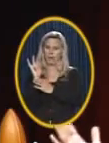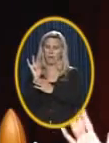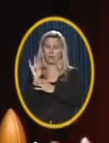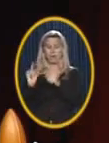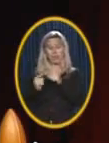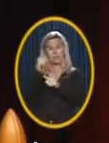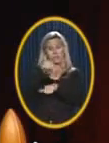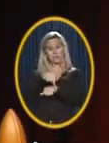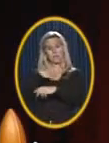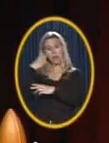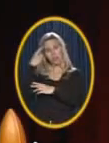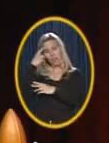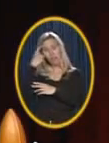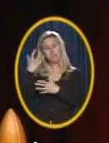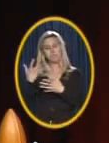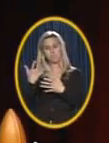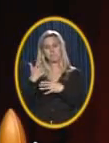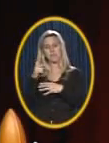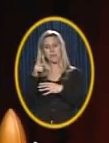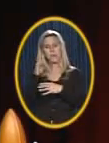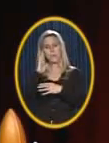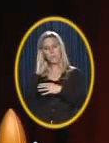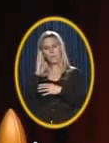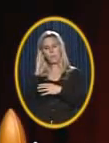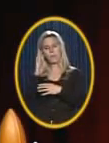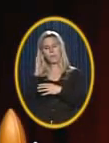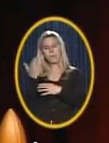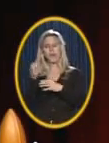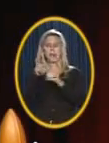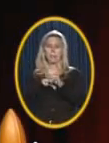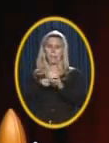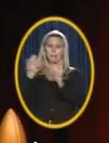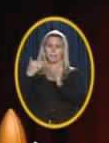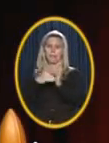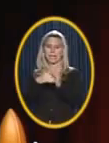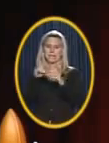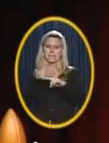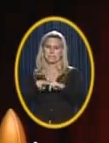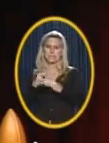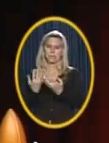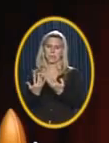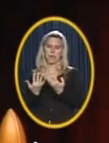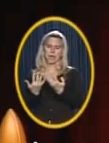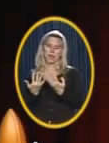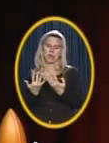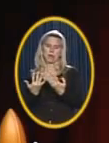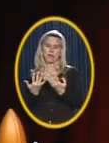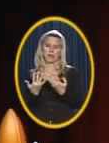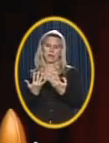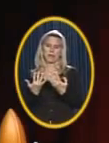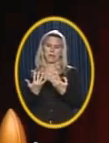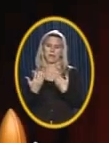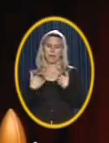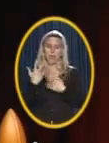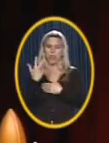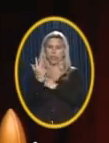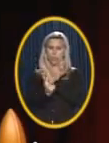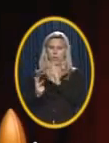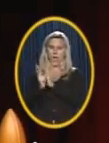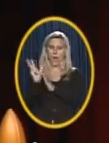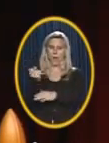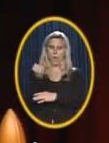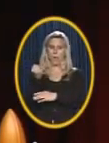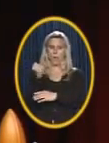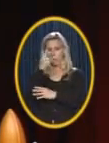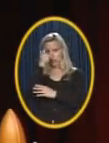time, I figured, hey, this thing's, we're just going to go in, climb in again, and sit here a while. And we sat there a while. We had a three-hour hold